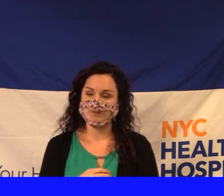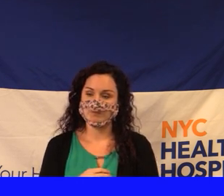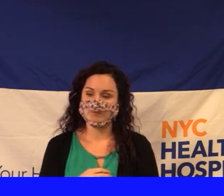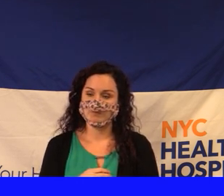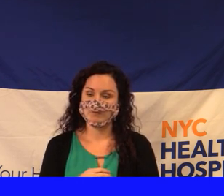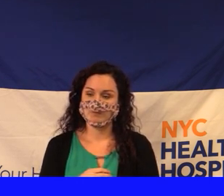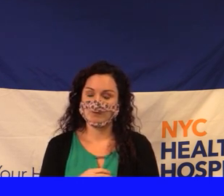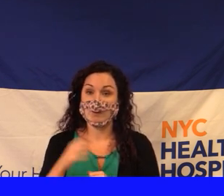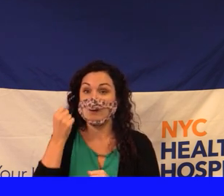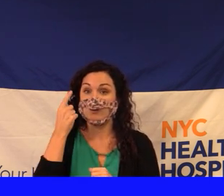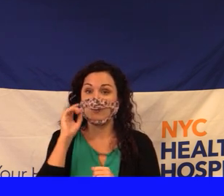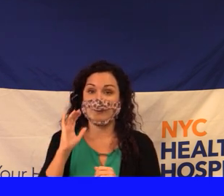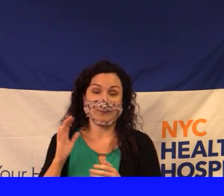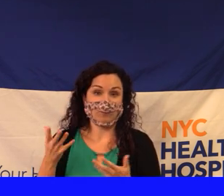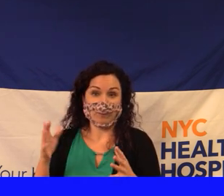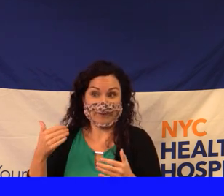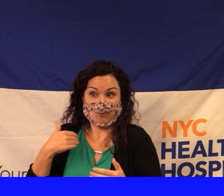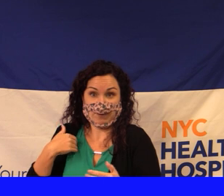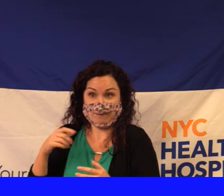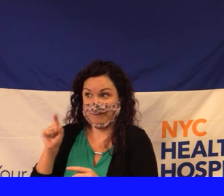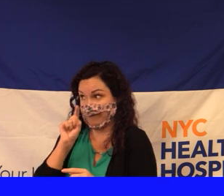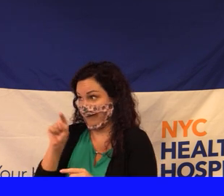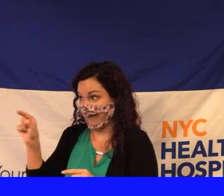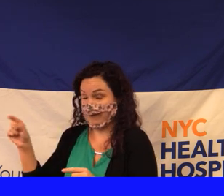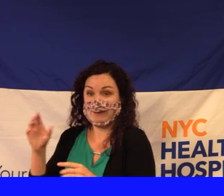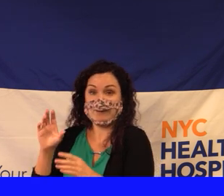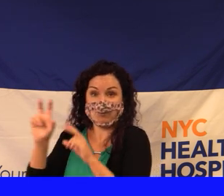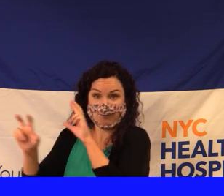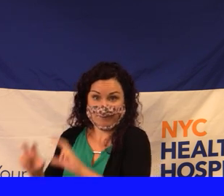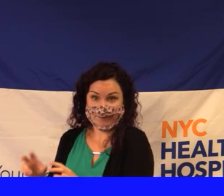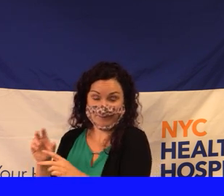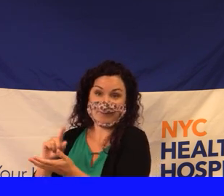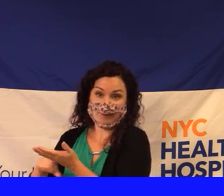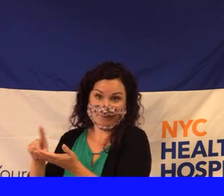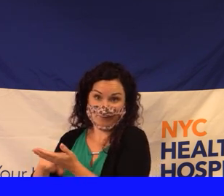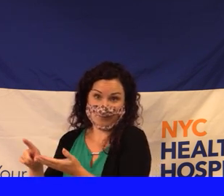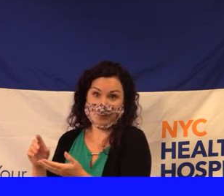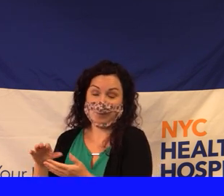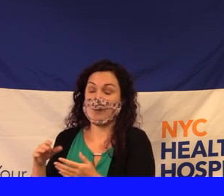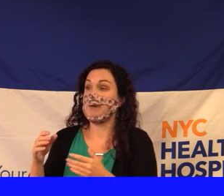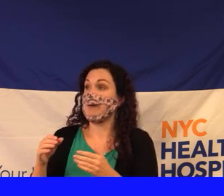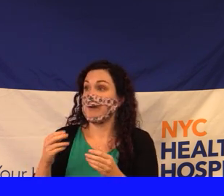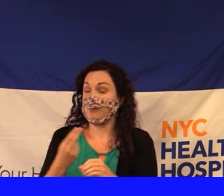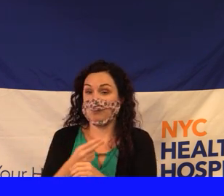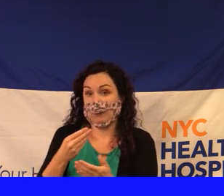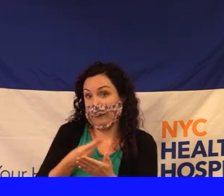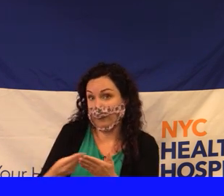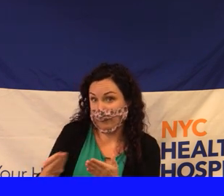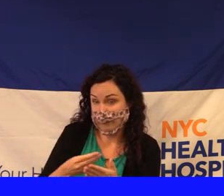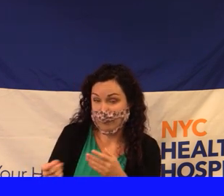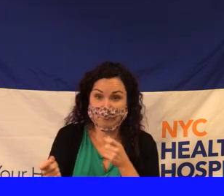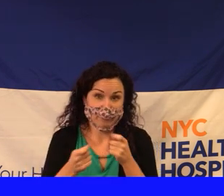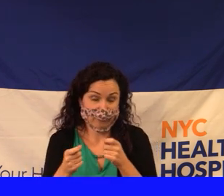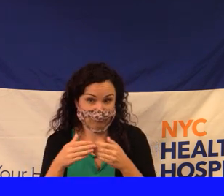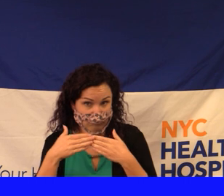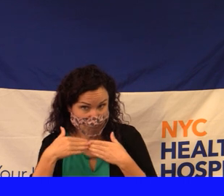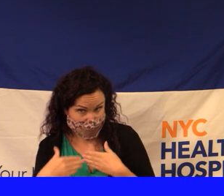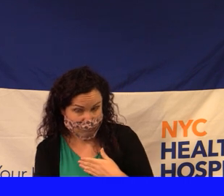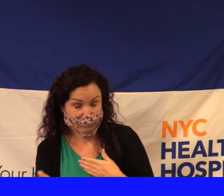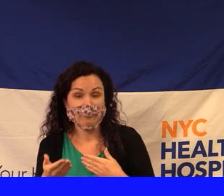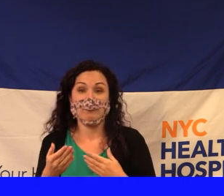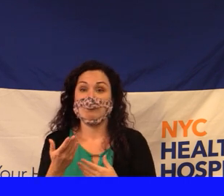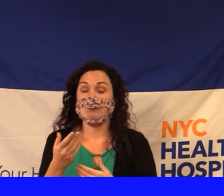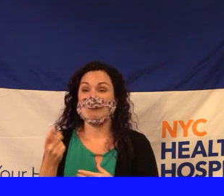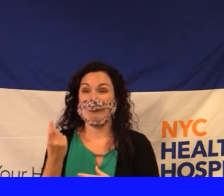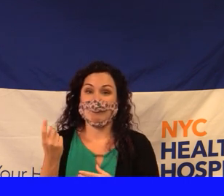understanding our inventory better will assist our procurement and supply chain teams with forward buying and purchasing and inventory management going forward.